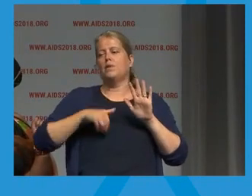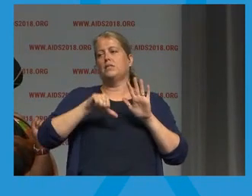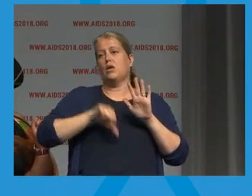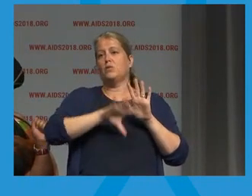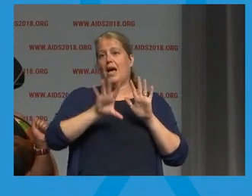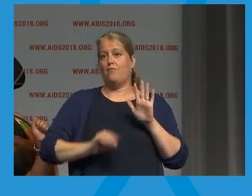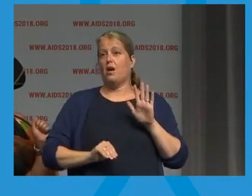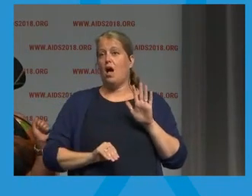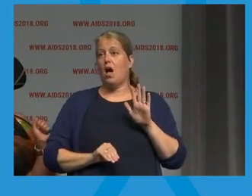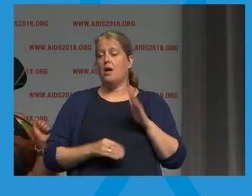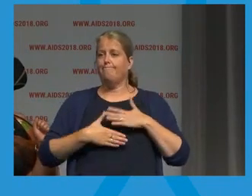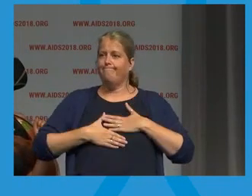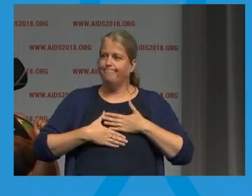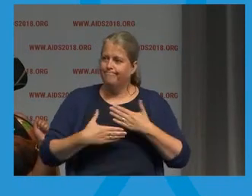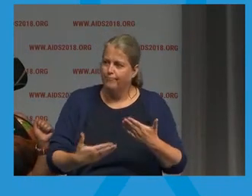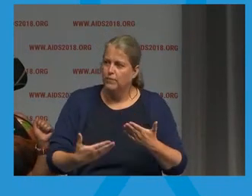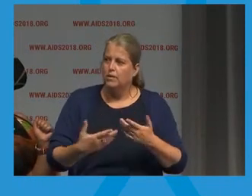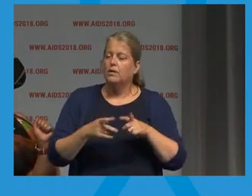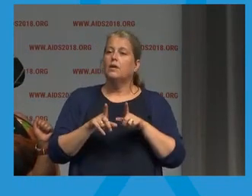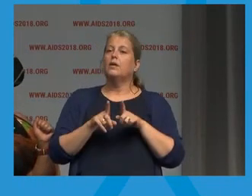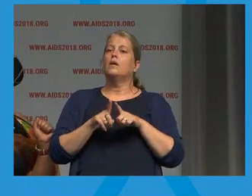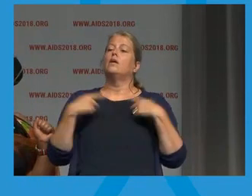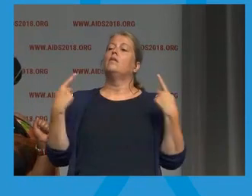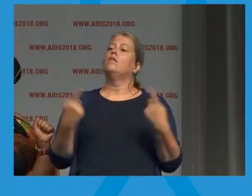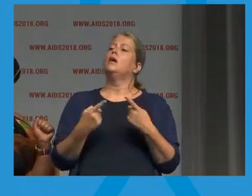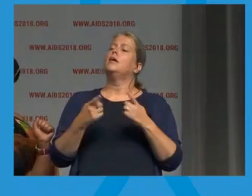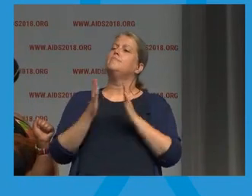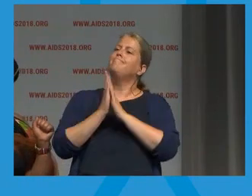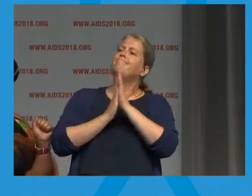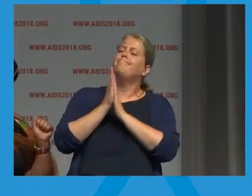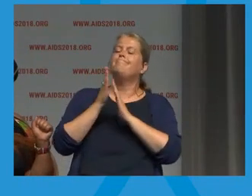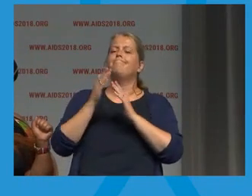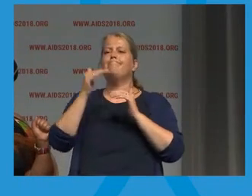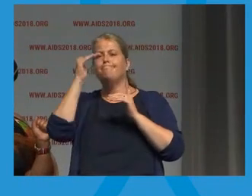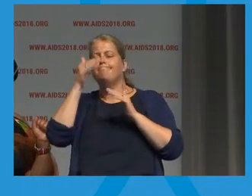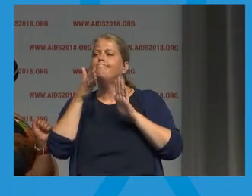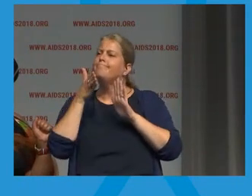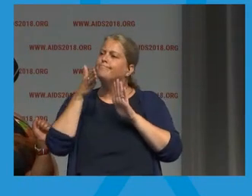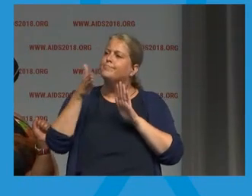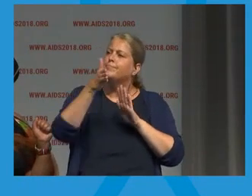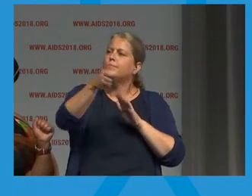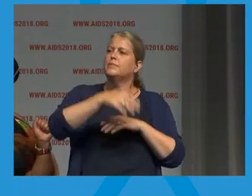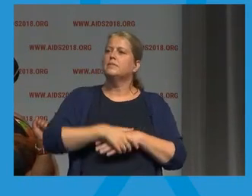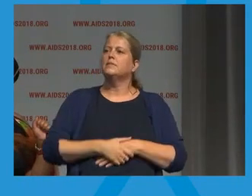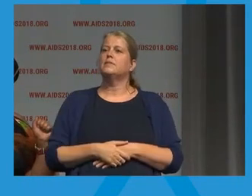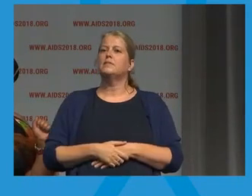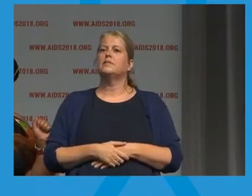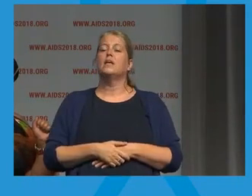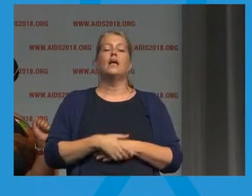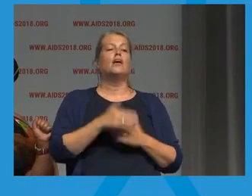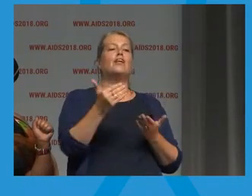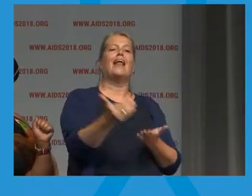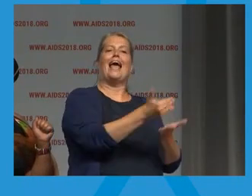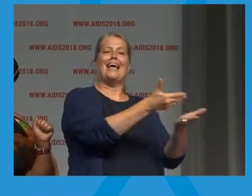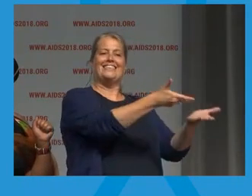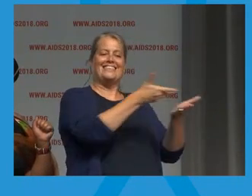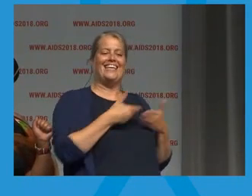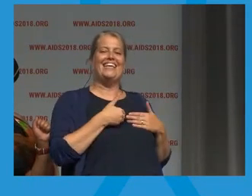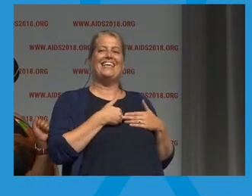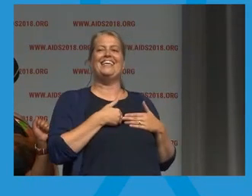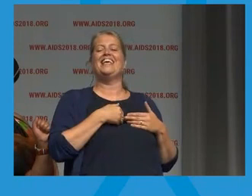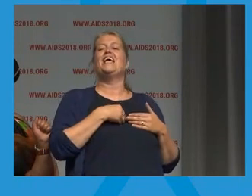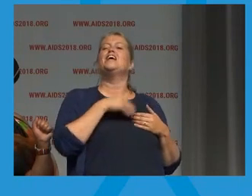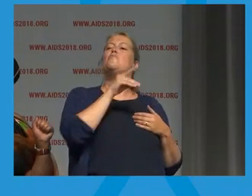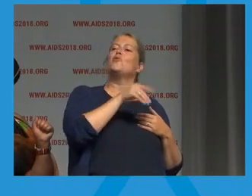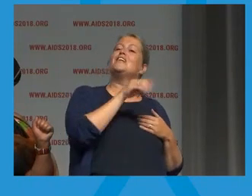Africa, that we are looking forward to put legacy of Mam Prudence Mabele.